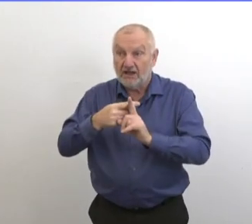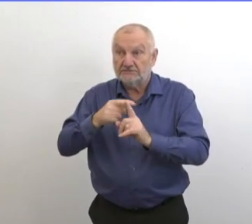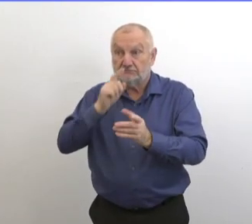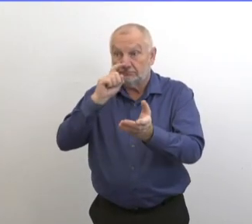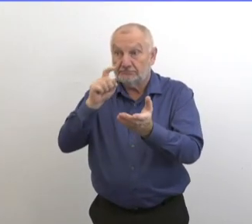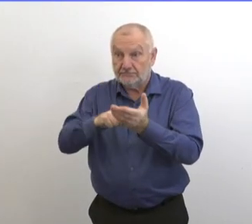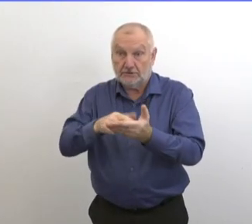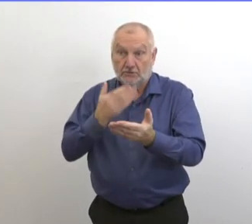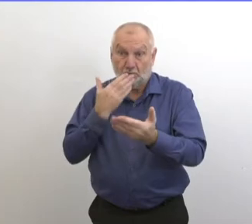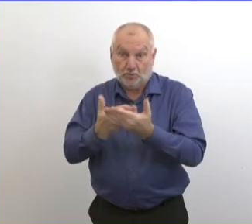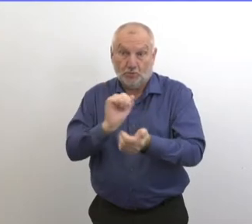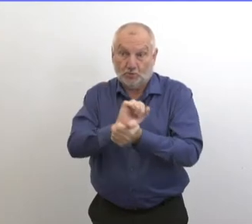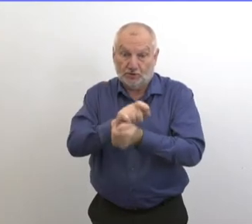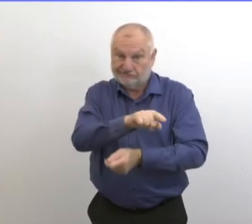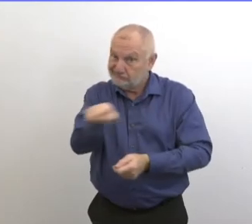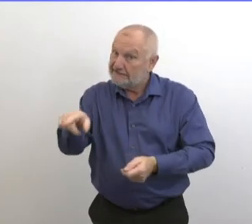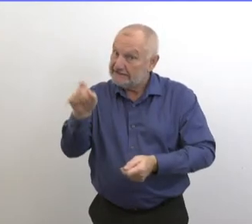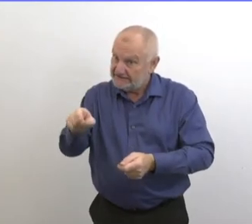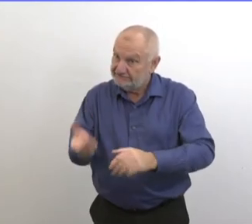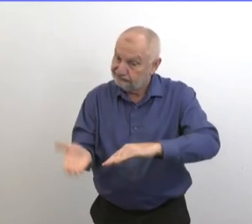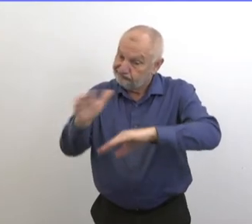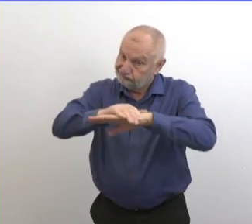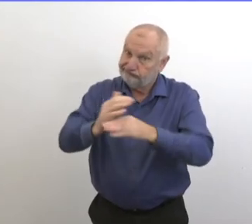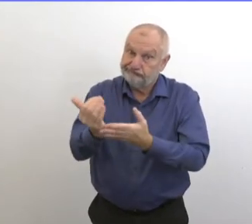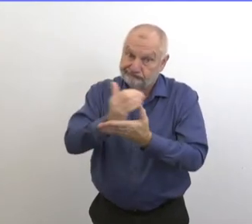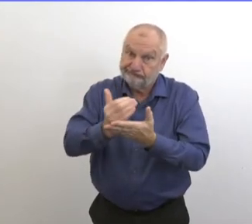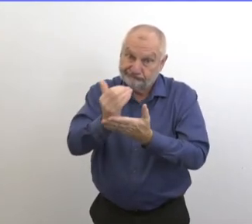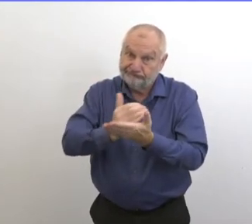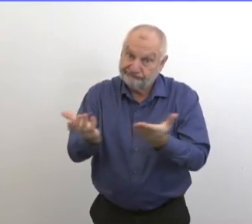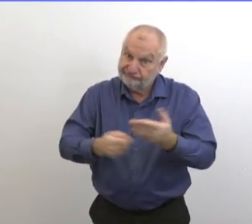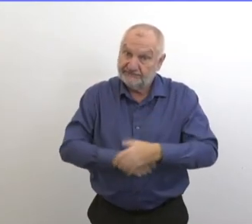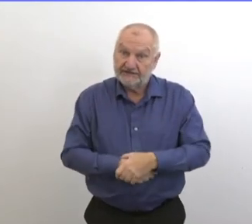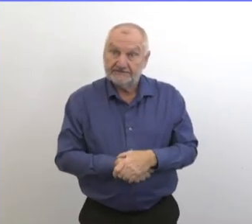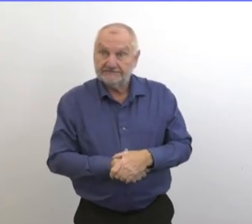From CBC Manitoba, Ian.